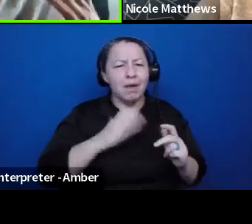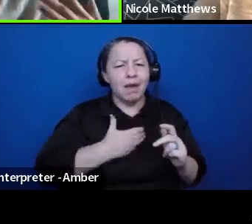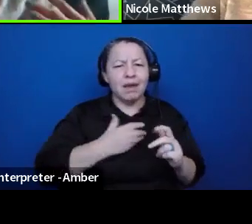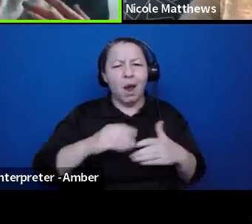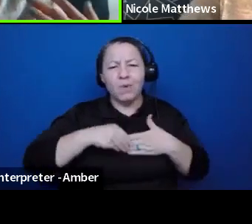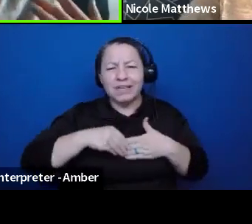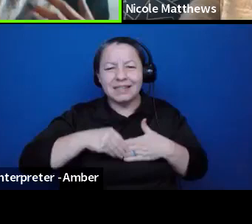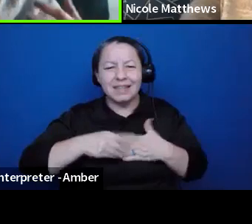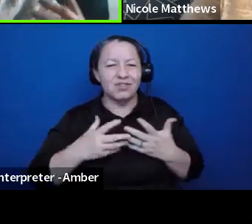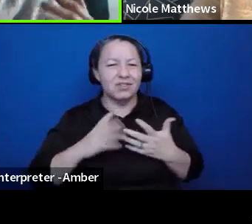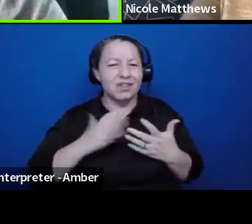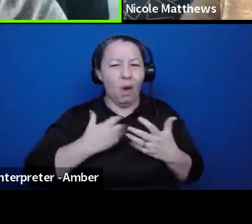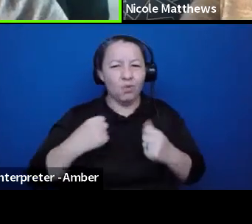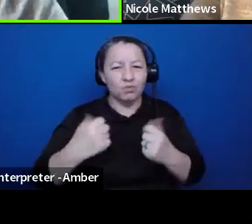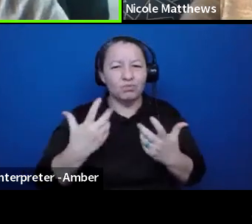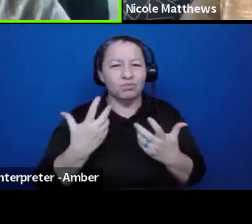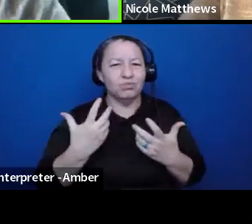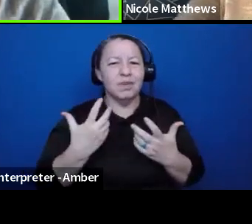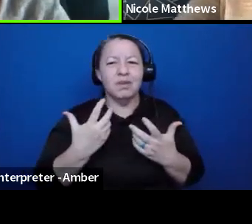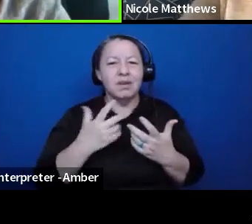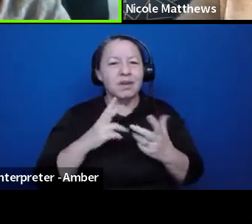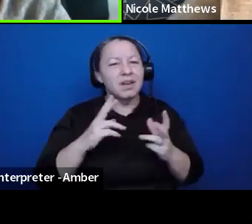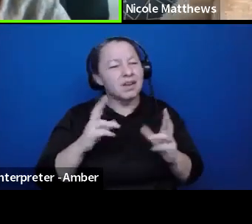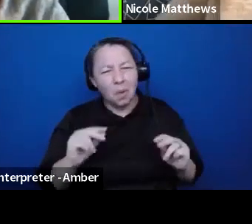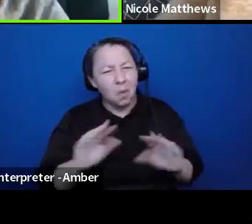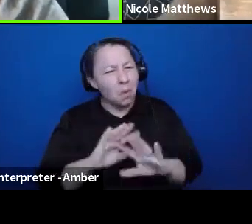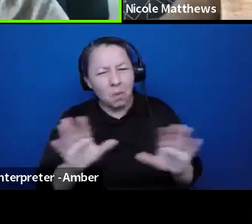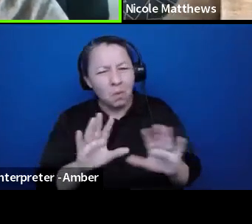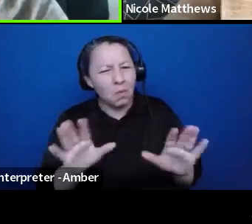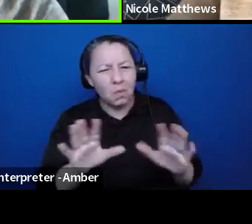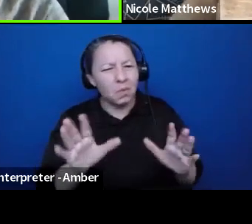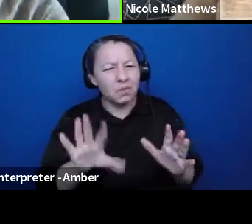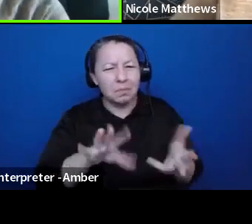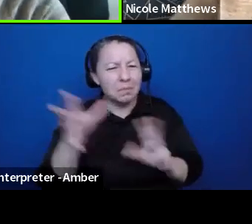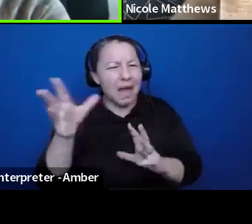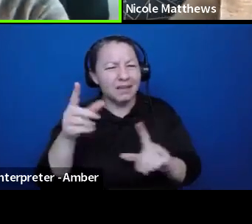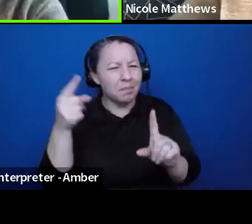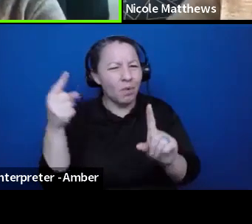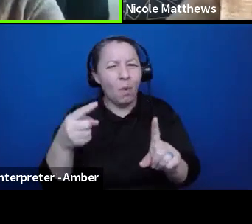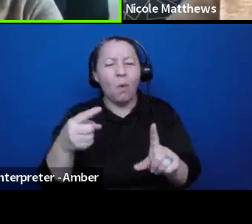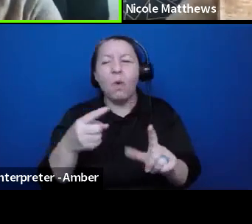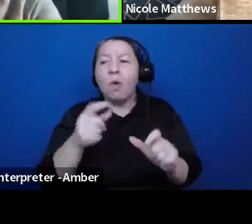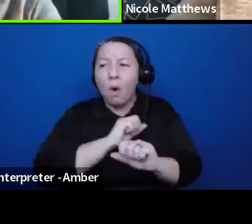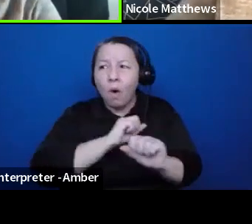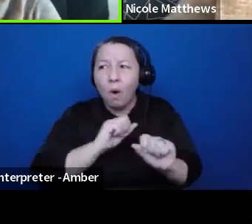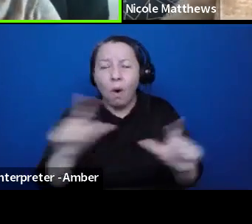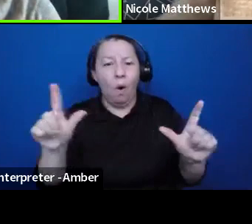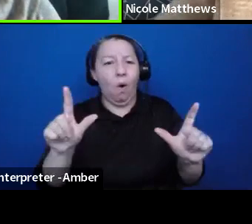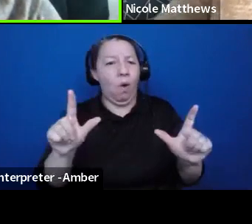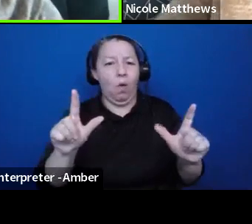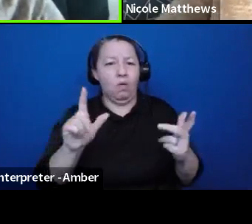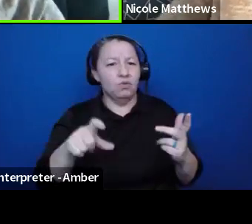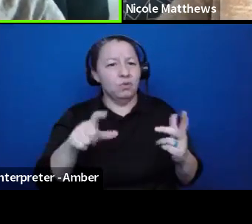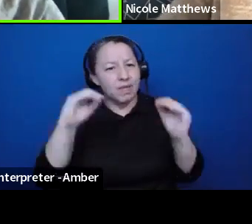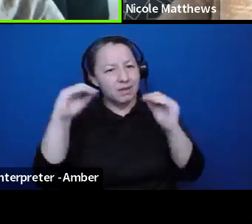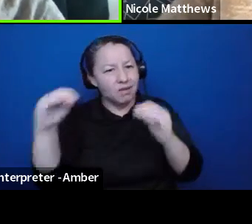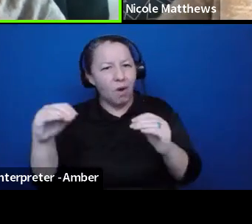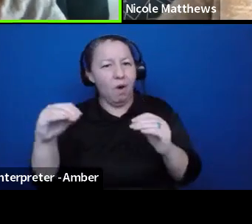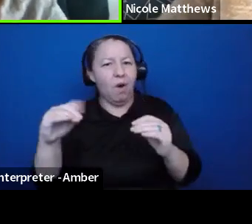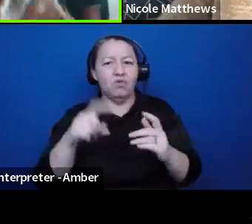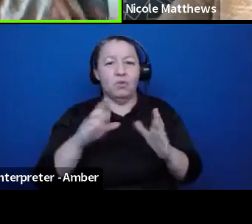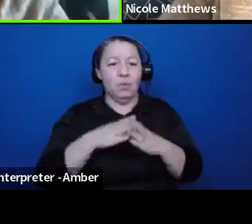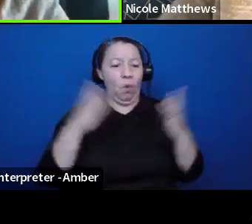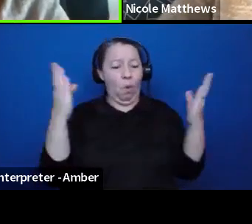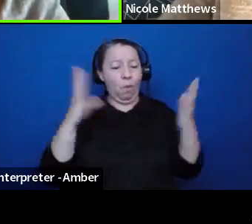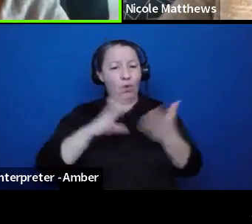no, everyone is welcome. Everyone is opening to learning. And that's one thing I really appreciate about MUSAC and the work that we're doing, you know, coming from a